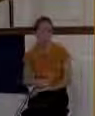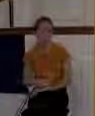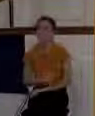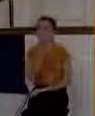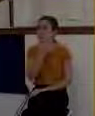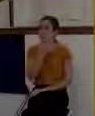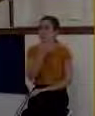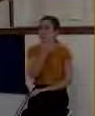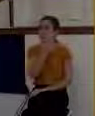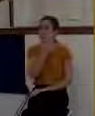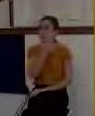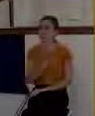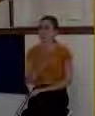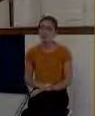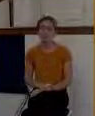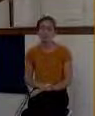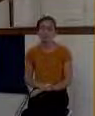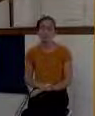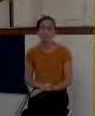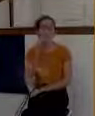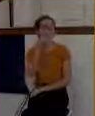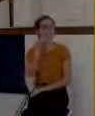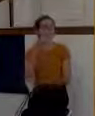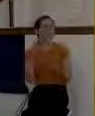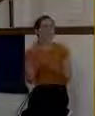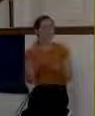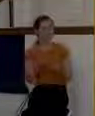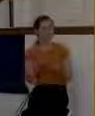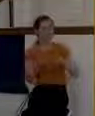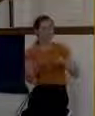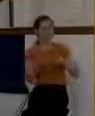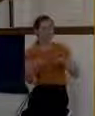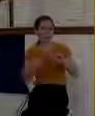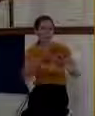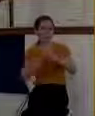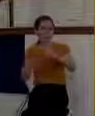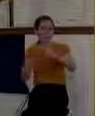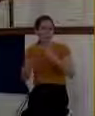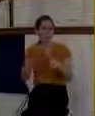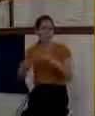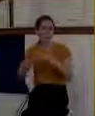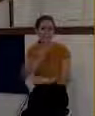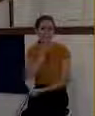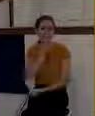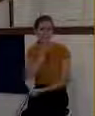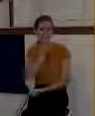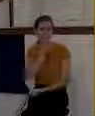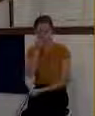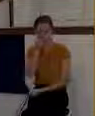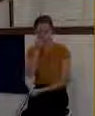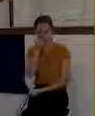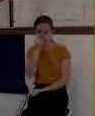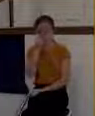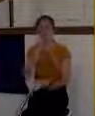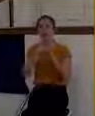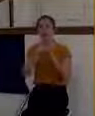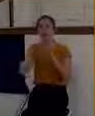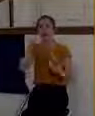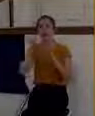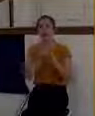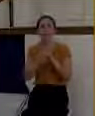Notice that in this story here, the names of the prophets aren't given. They're not identified by their name. How are they identified?